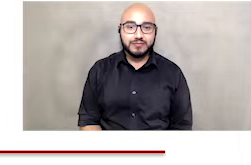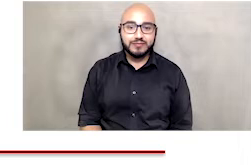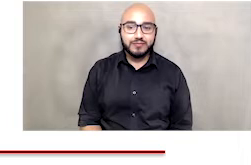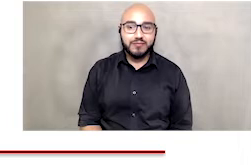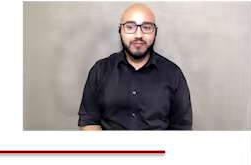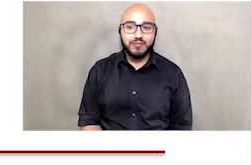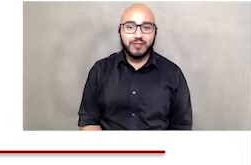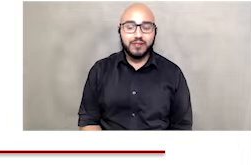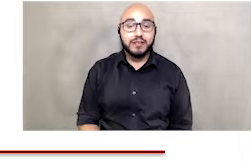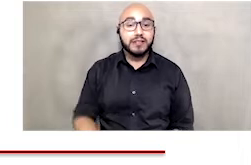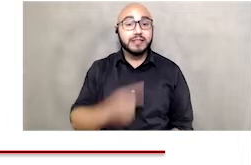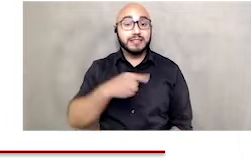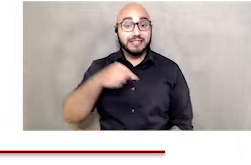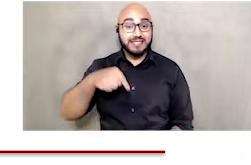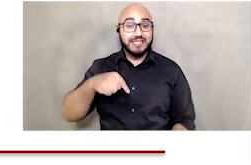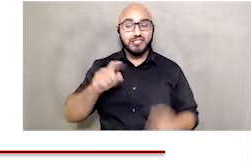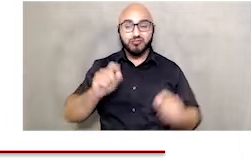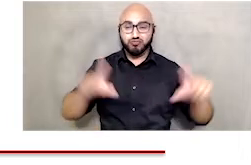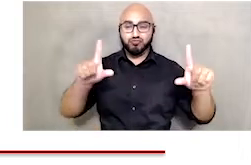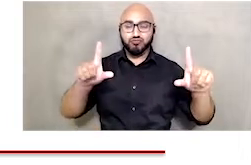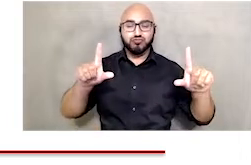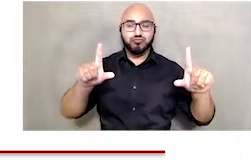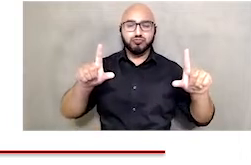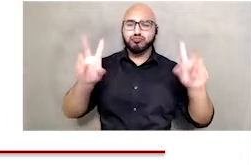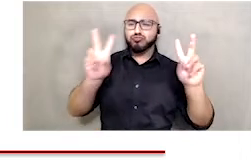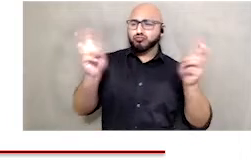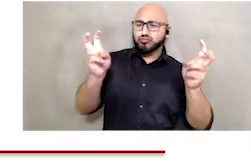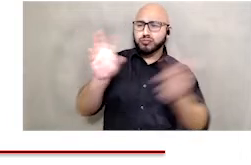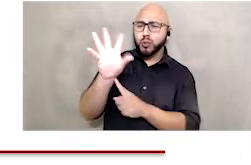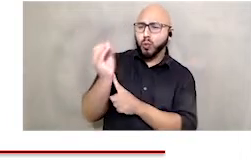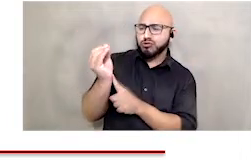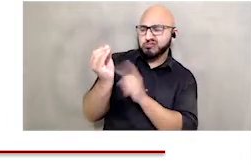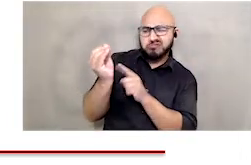So in this slide, we're talking about culture. What is culture?